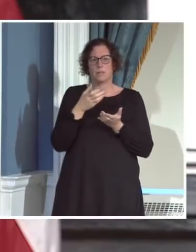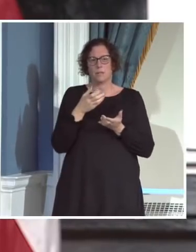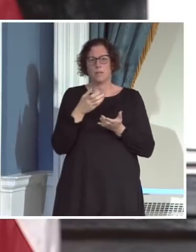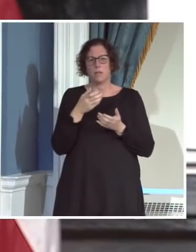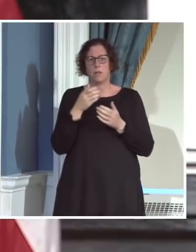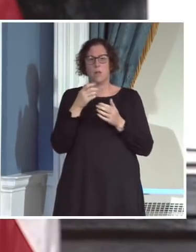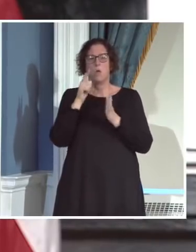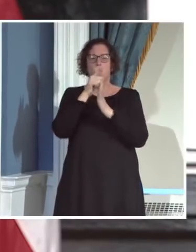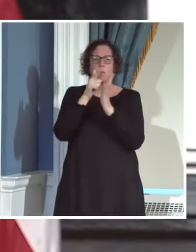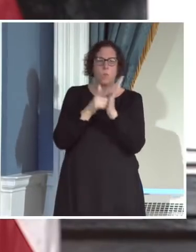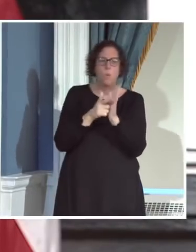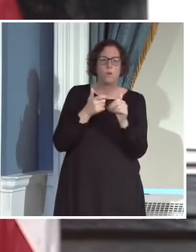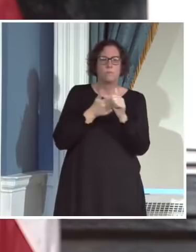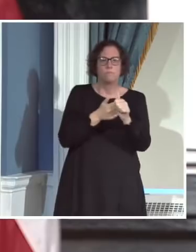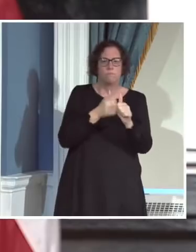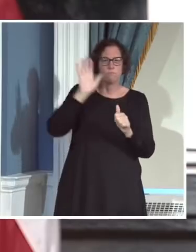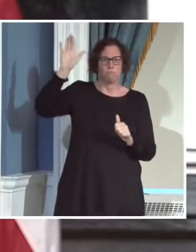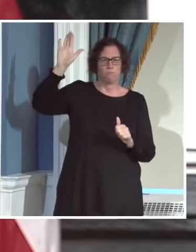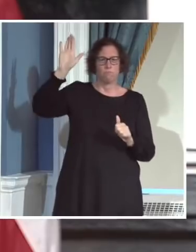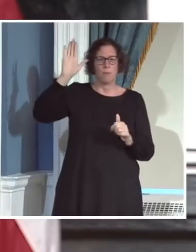Treasury Secretary Mnuchin.